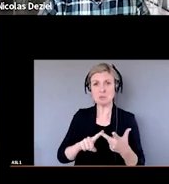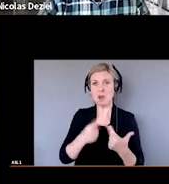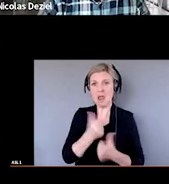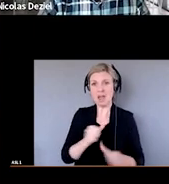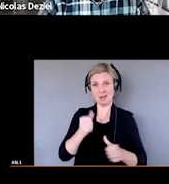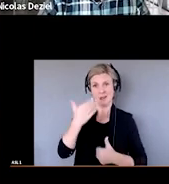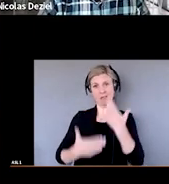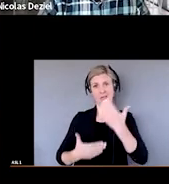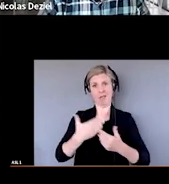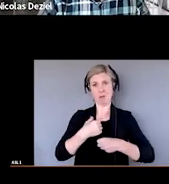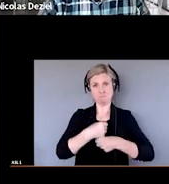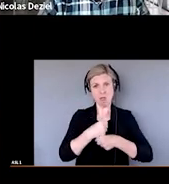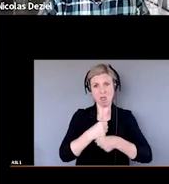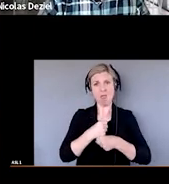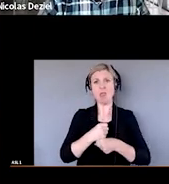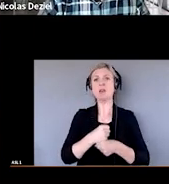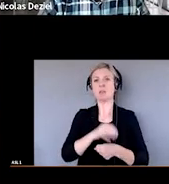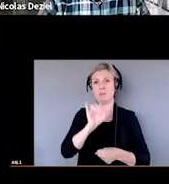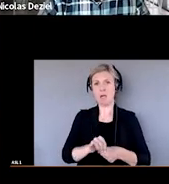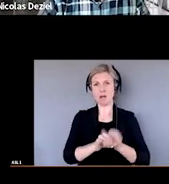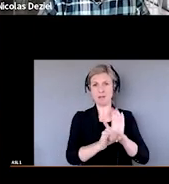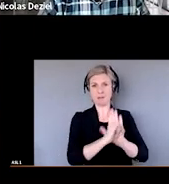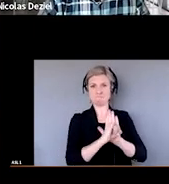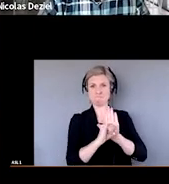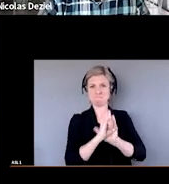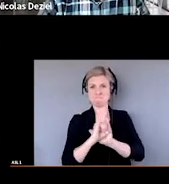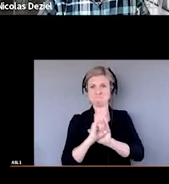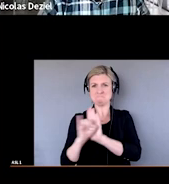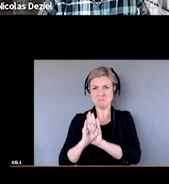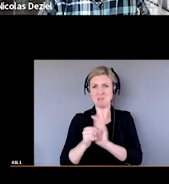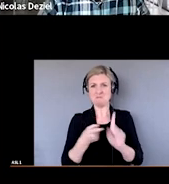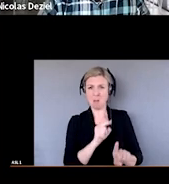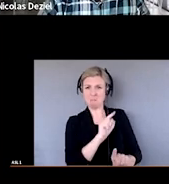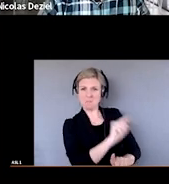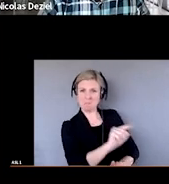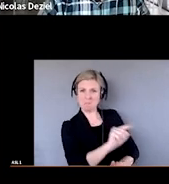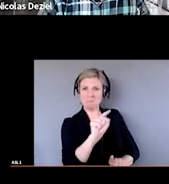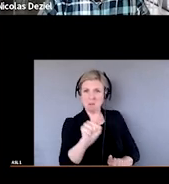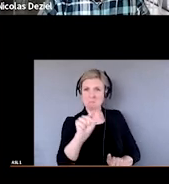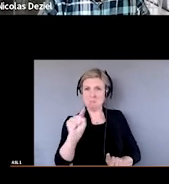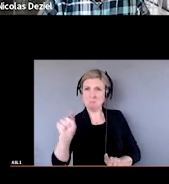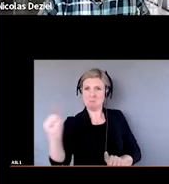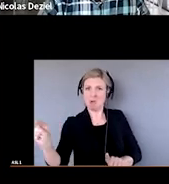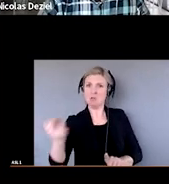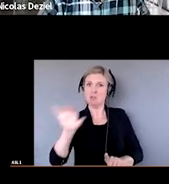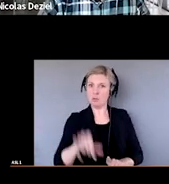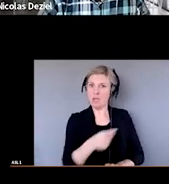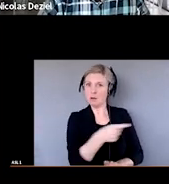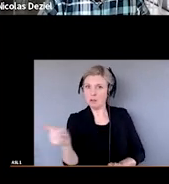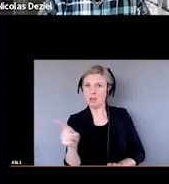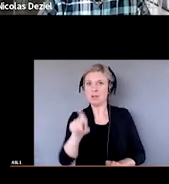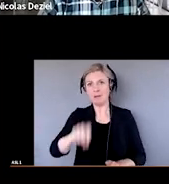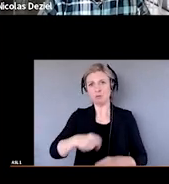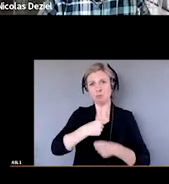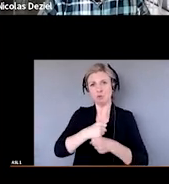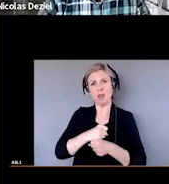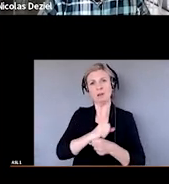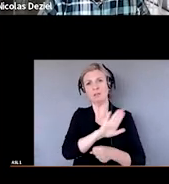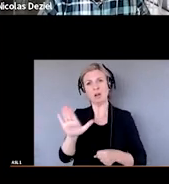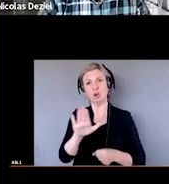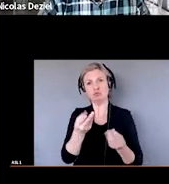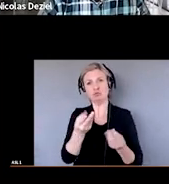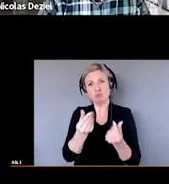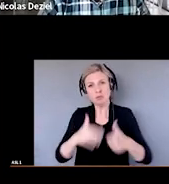indications provide a way for businesses to protect their geographically unique products. Another type of trademark you